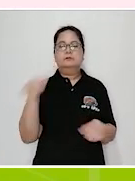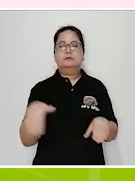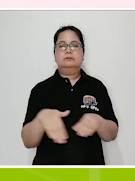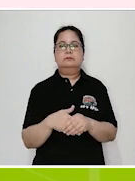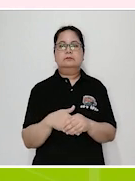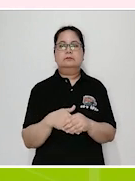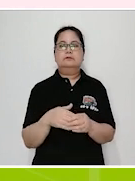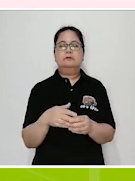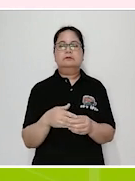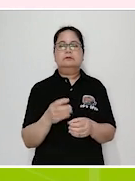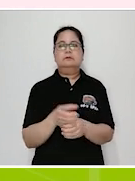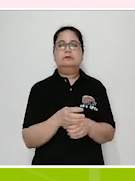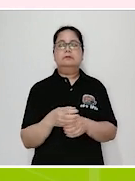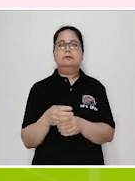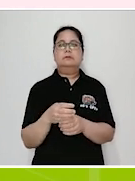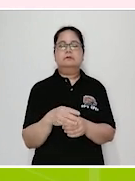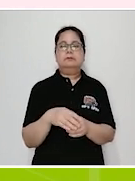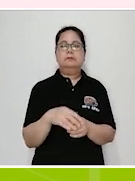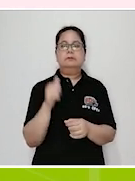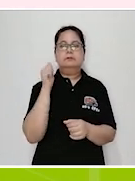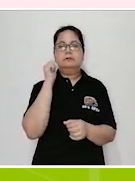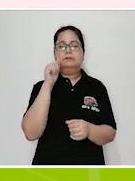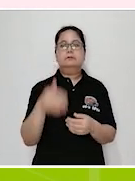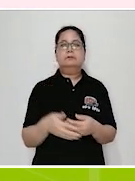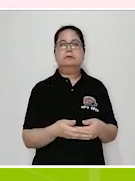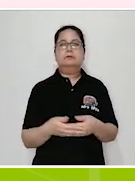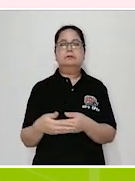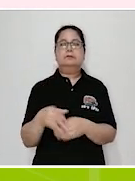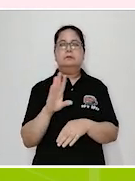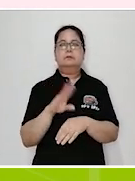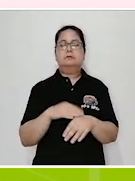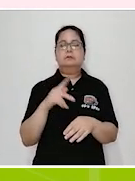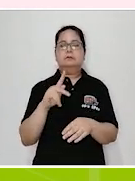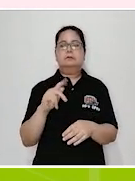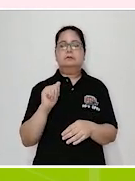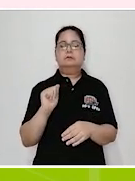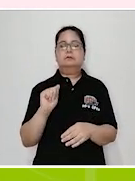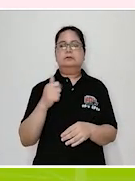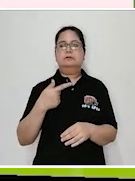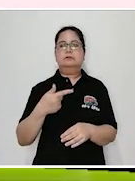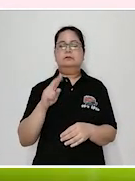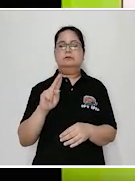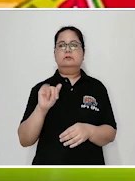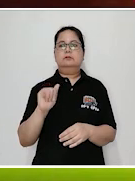of the baby girl. They called her Kaguya Hime.